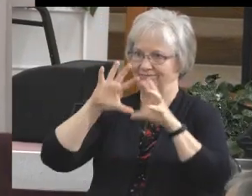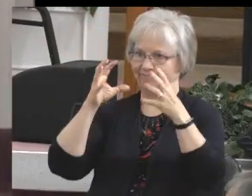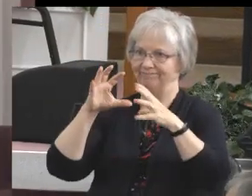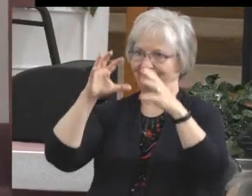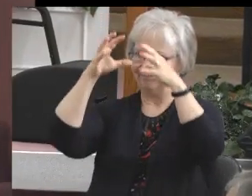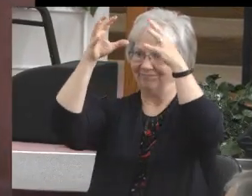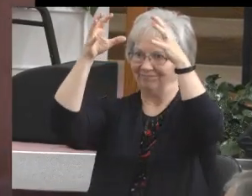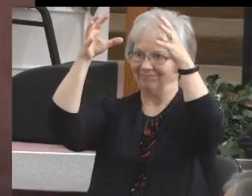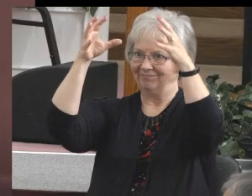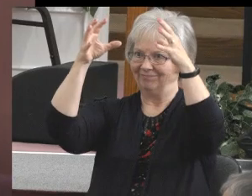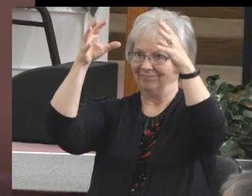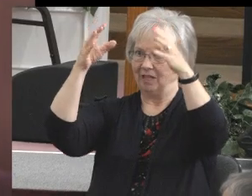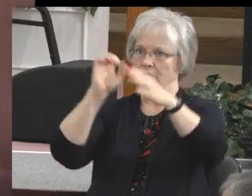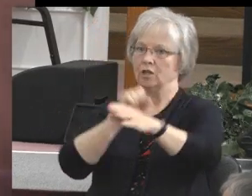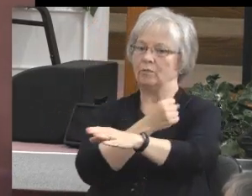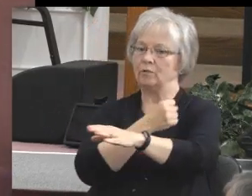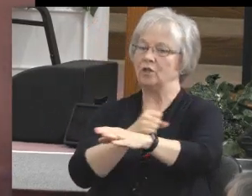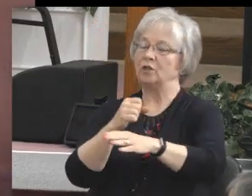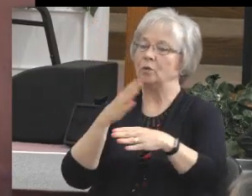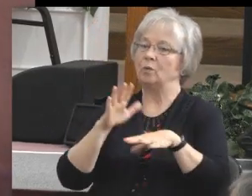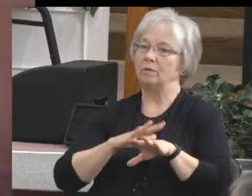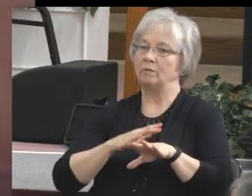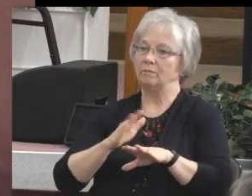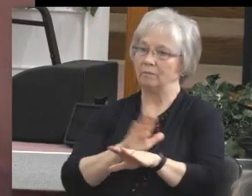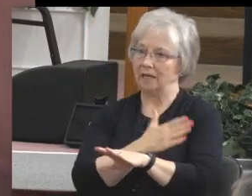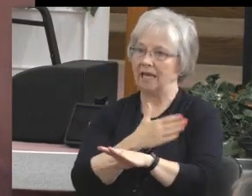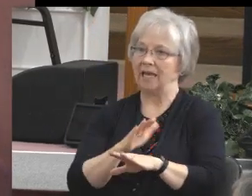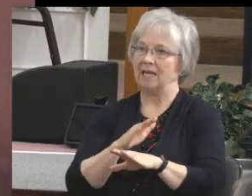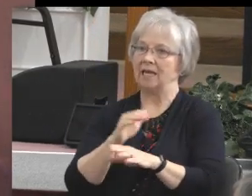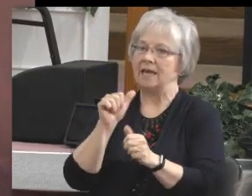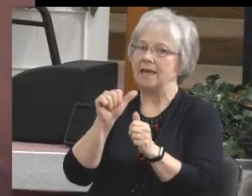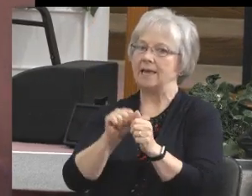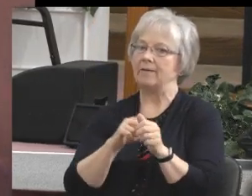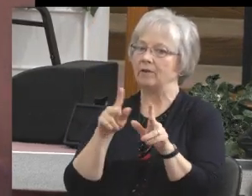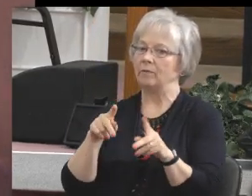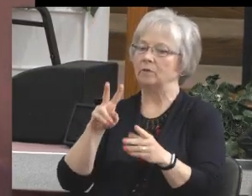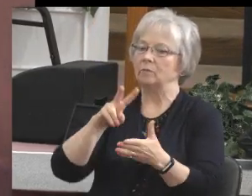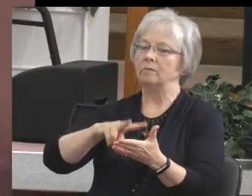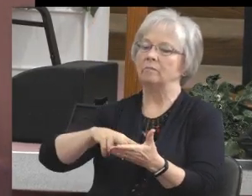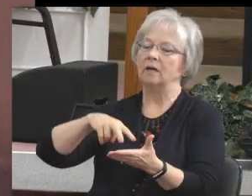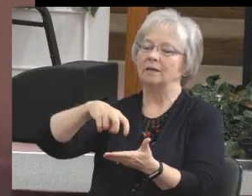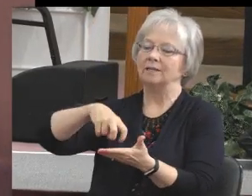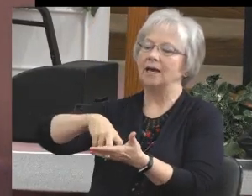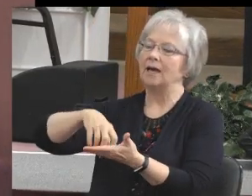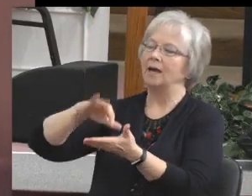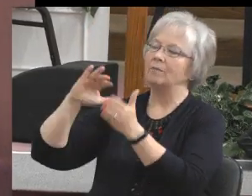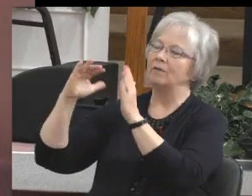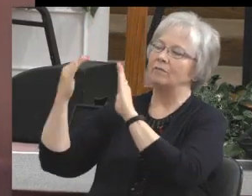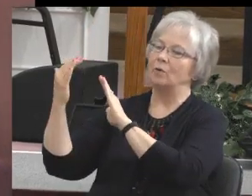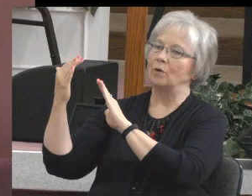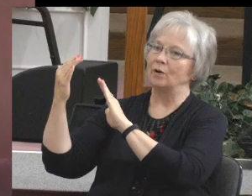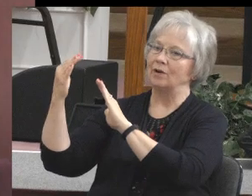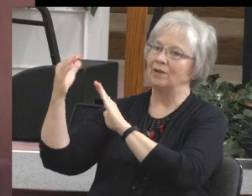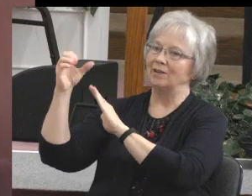and when the music would play, everyone would bow down to the statue.